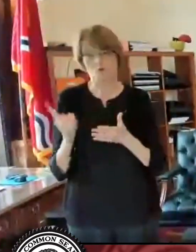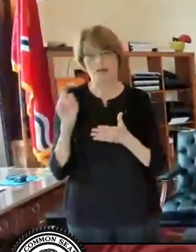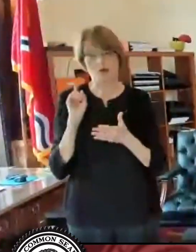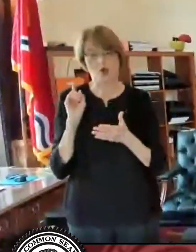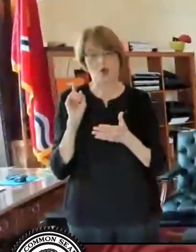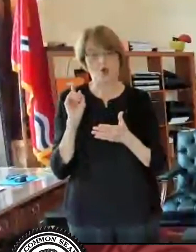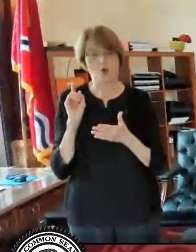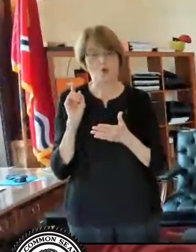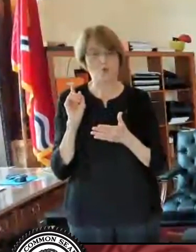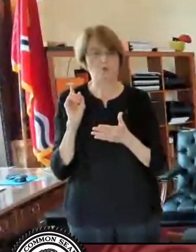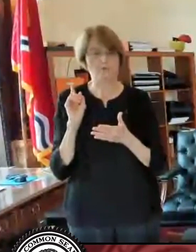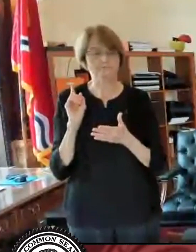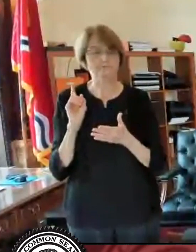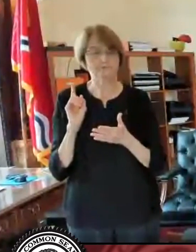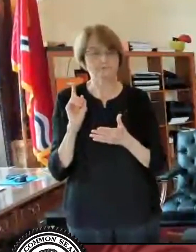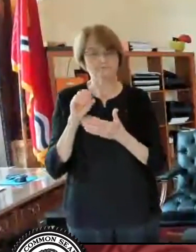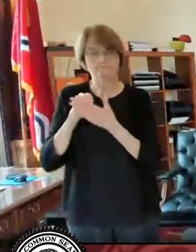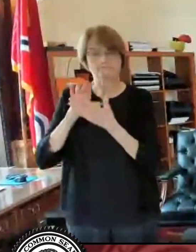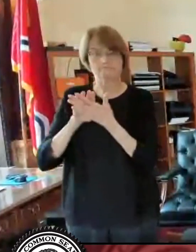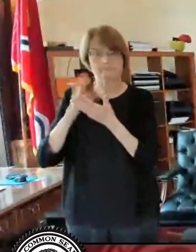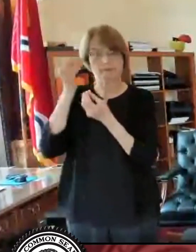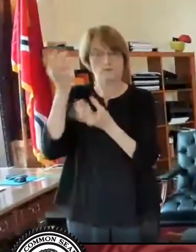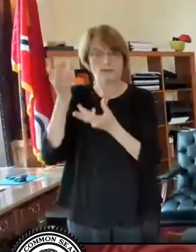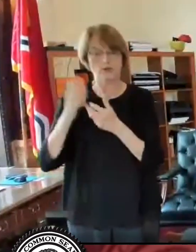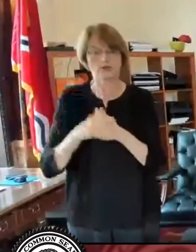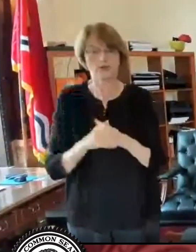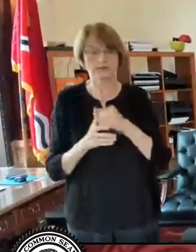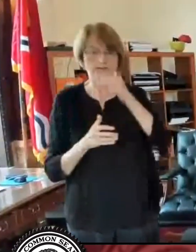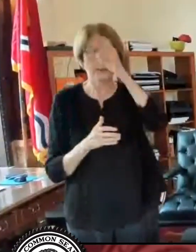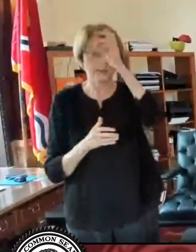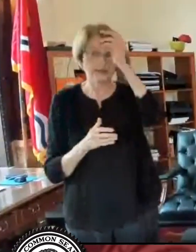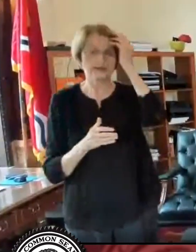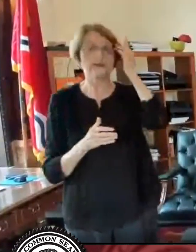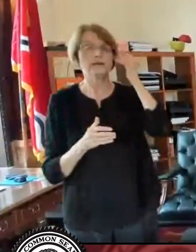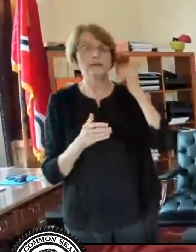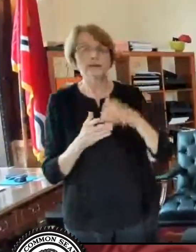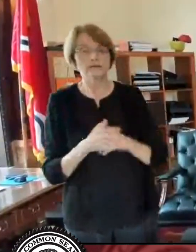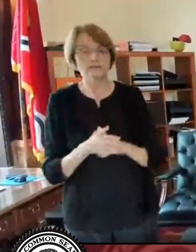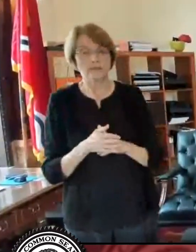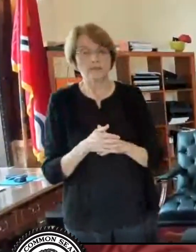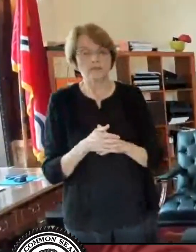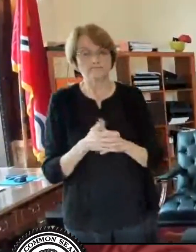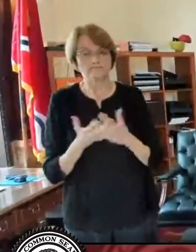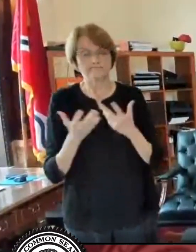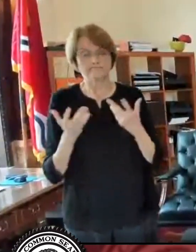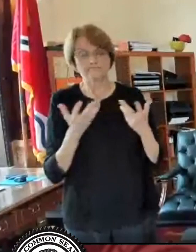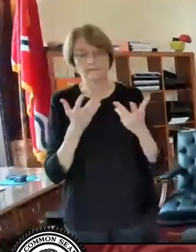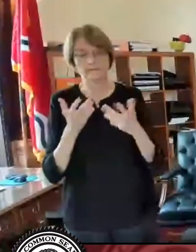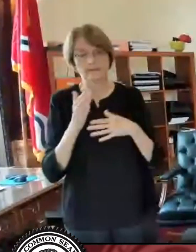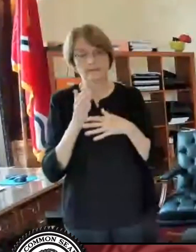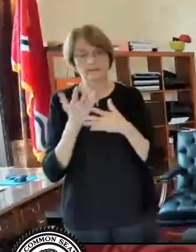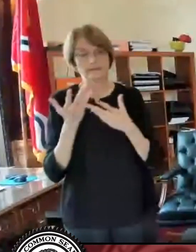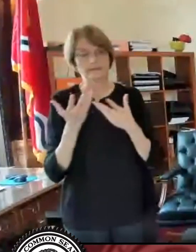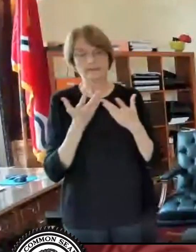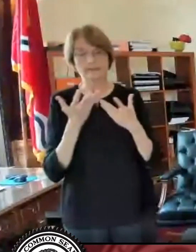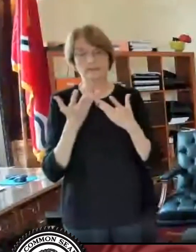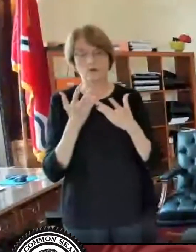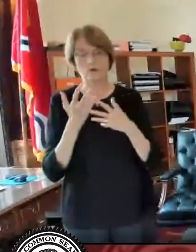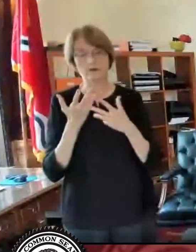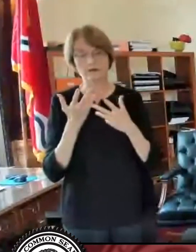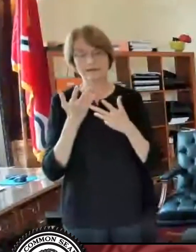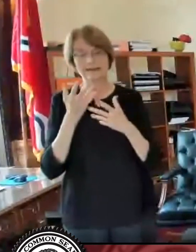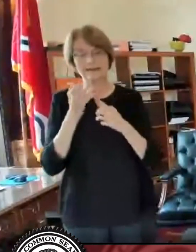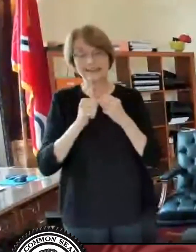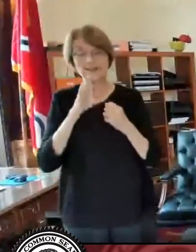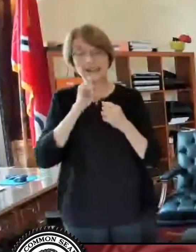not quite a week old. And where our average transmission rates estimates by